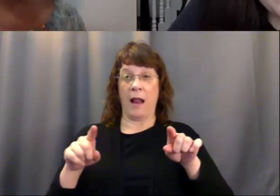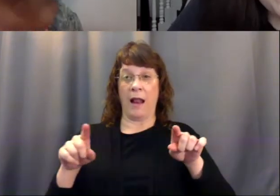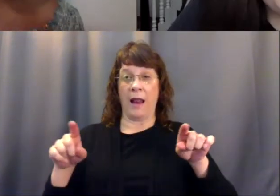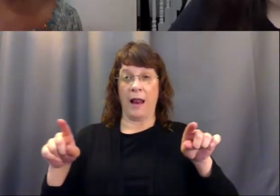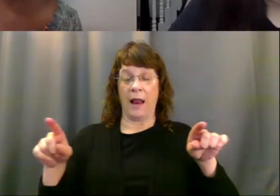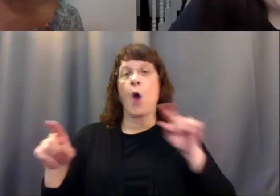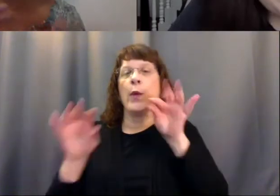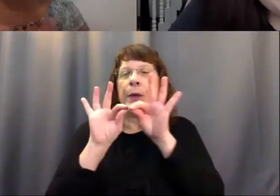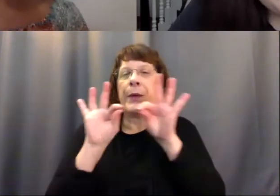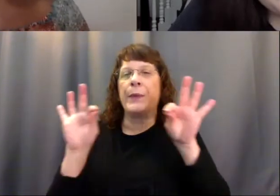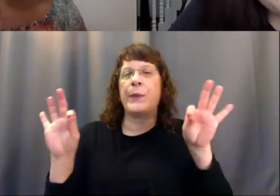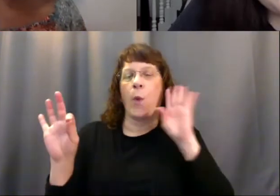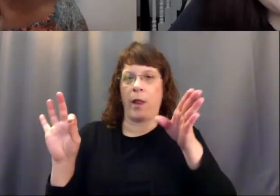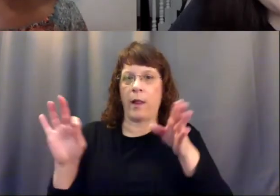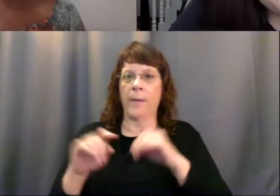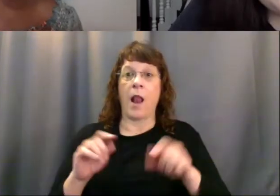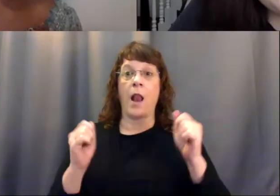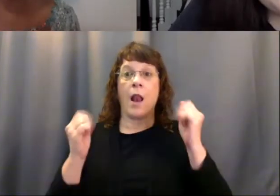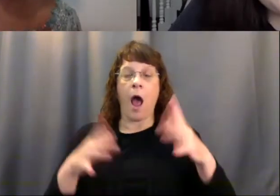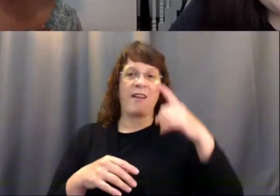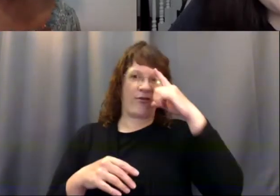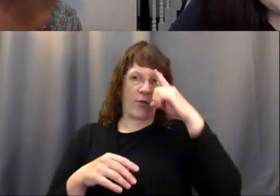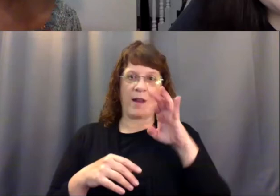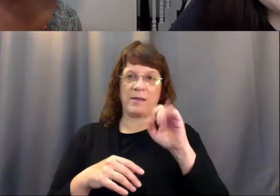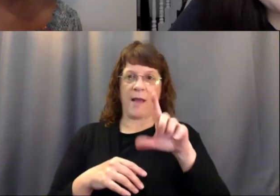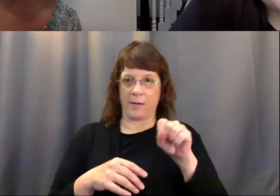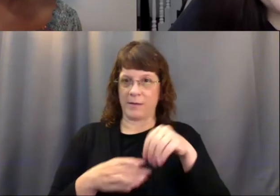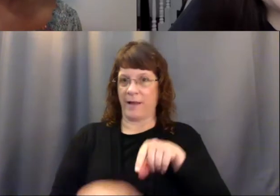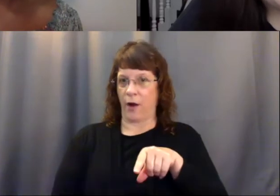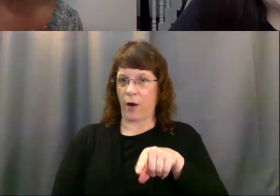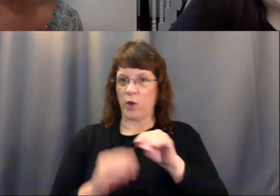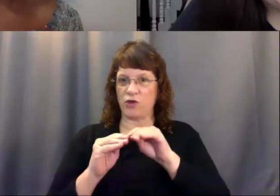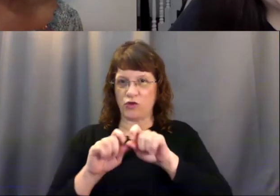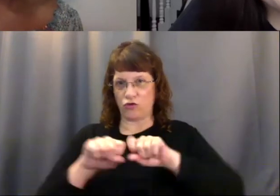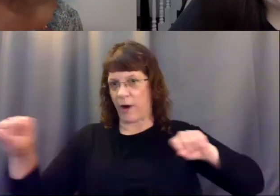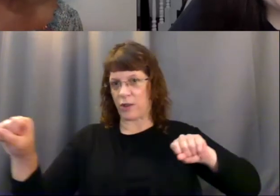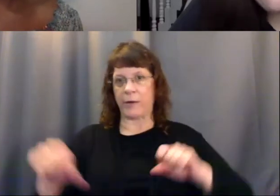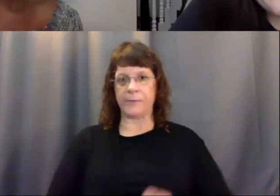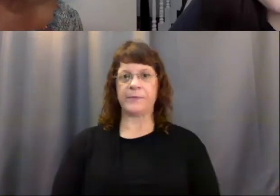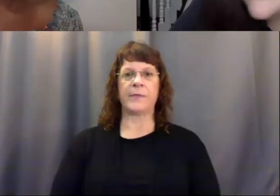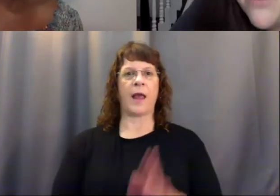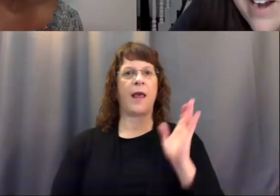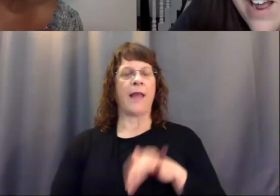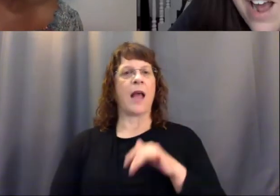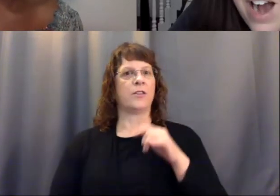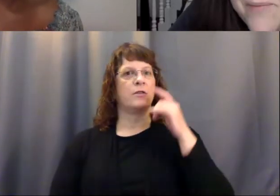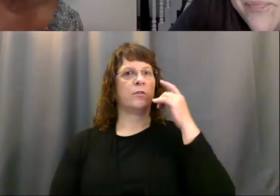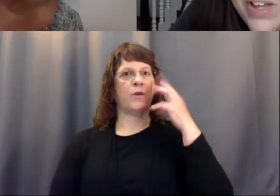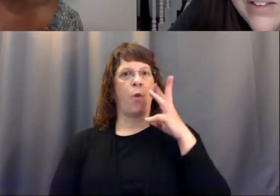thin. Whoa. But there's a lot of brain cells there that would stretch out. That's wild. That's bananas. That's